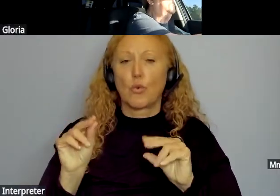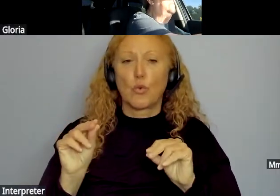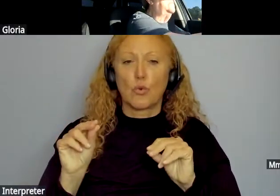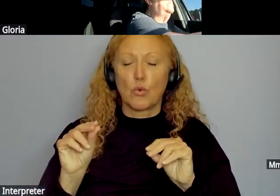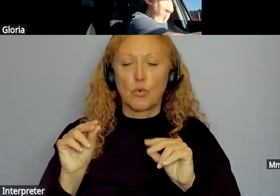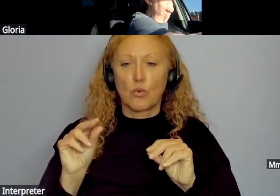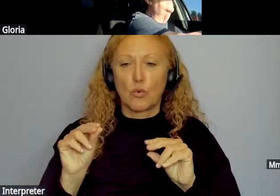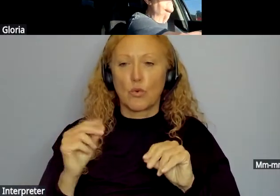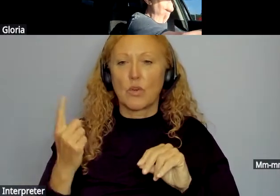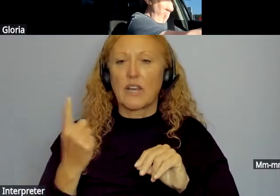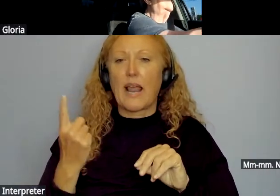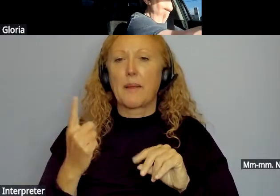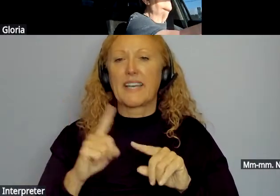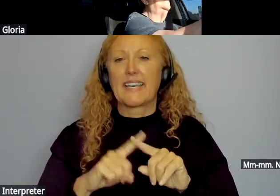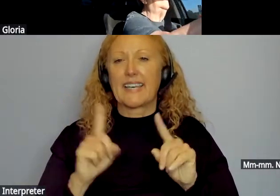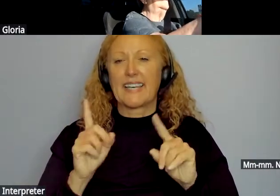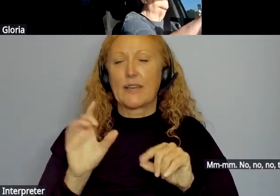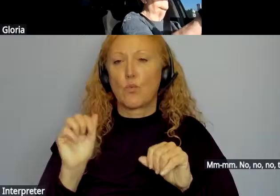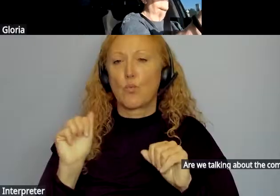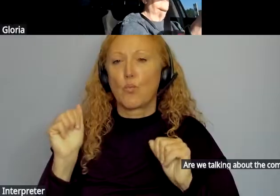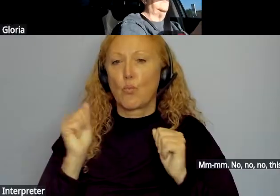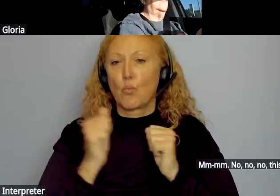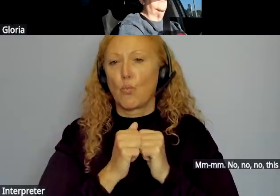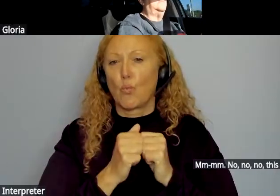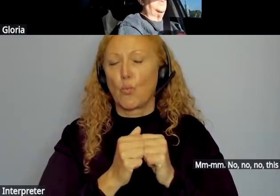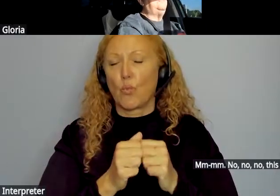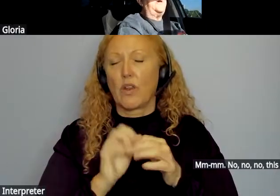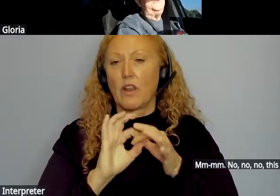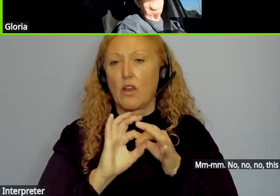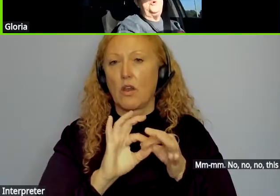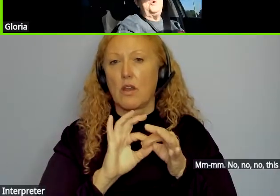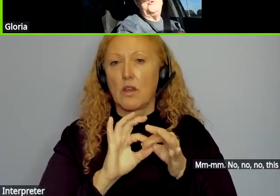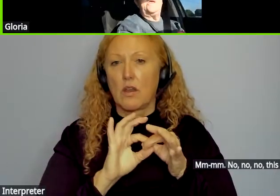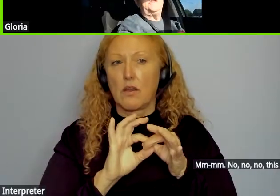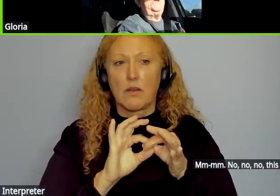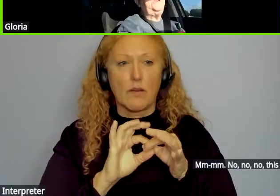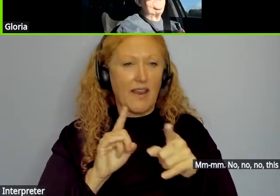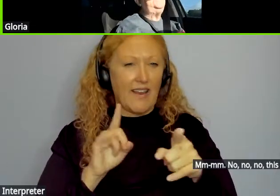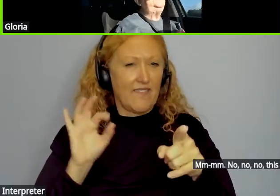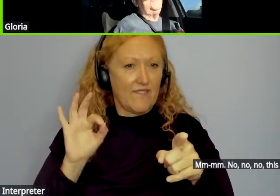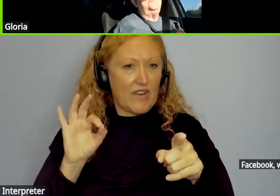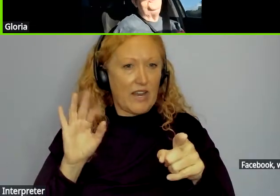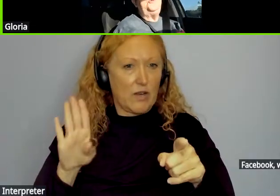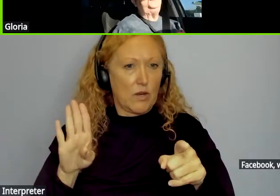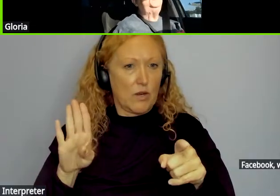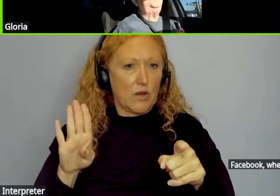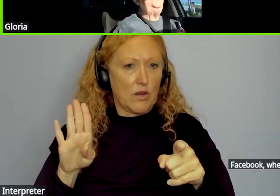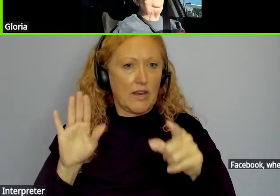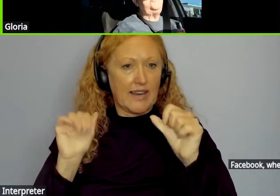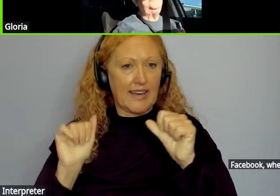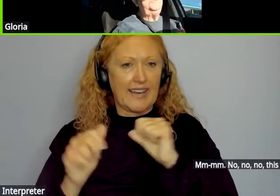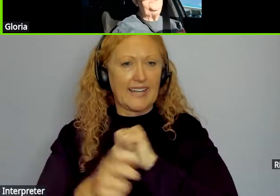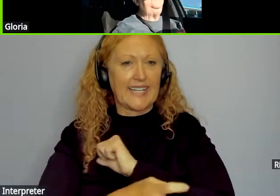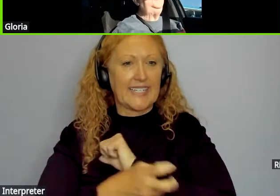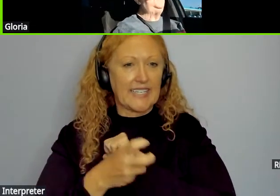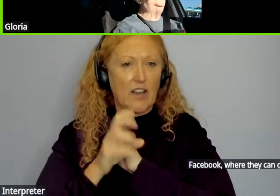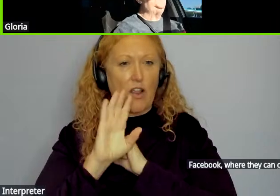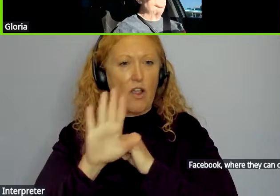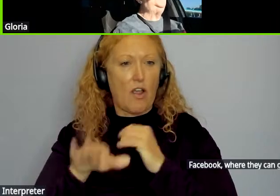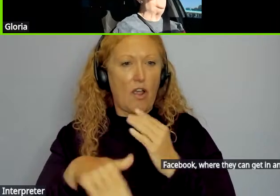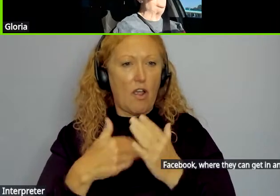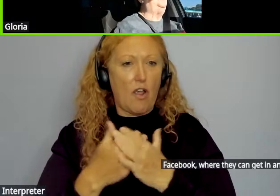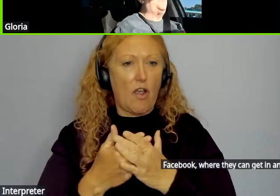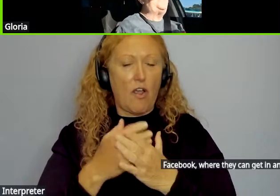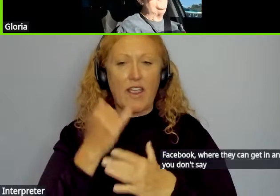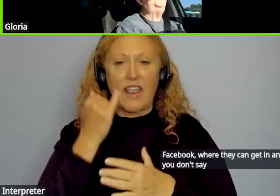no, no. This had something to do with um Facebook where they can get in and Right. see all your pictures if you don't